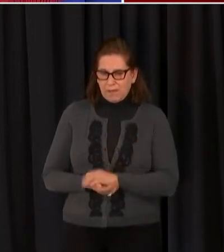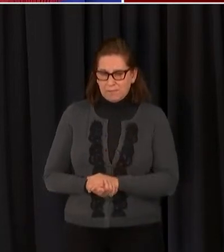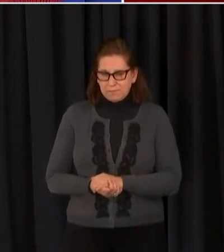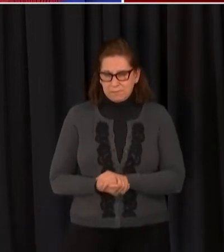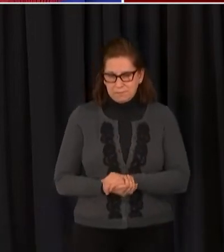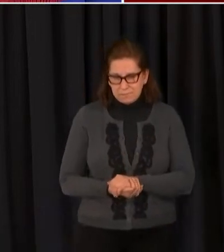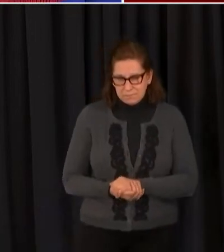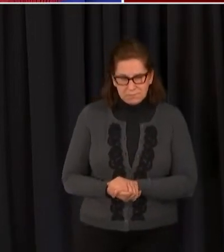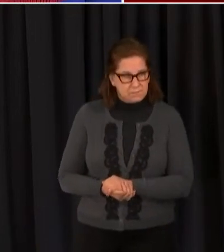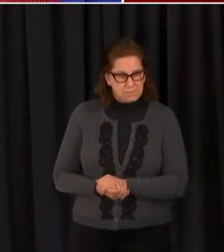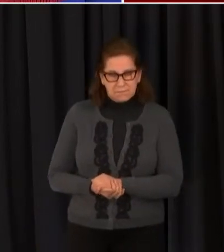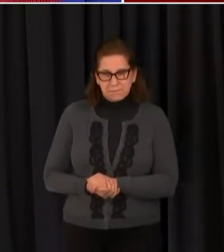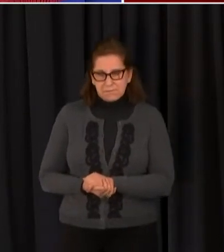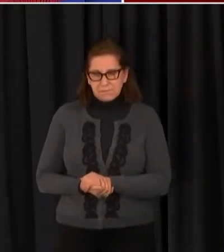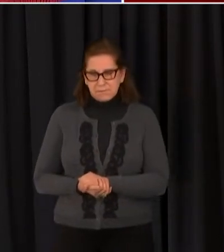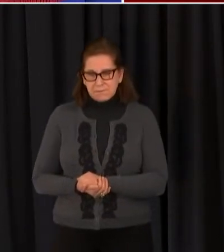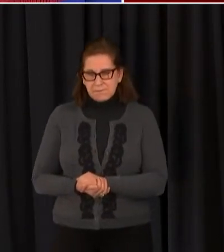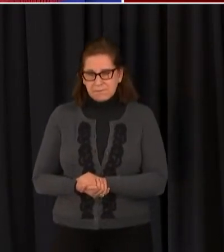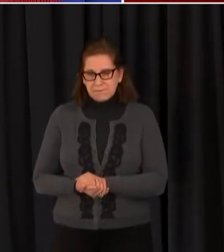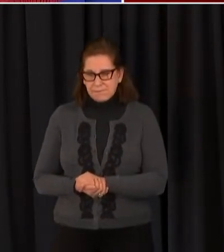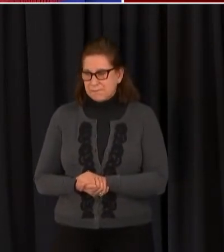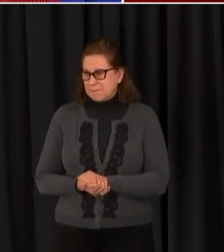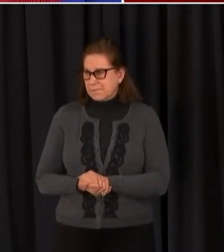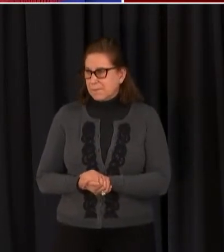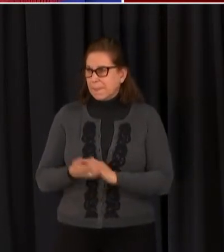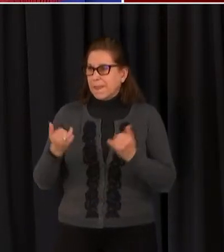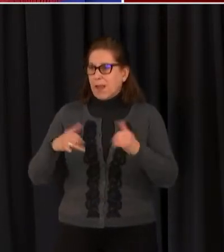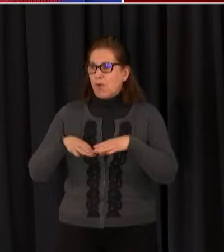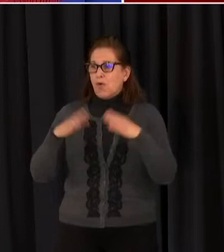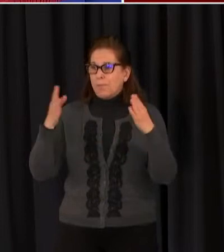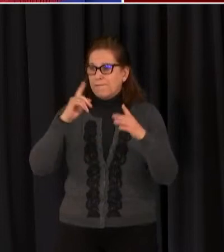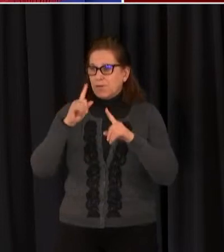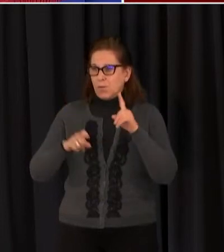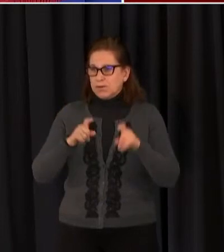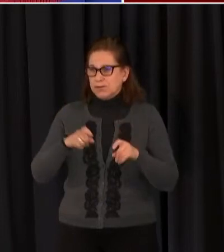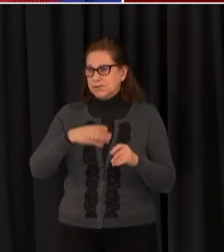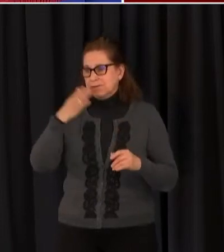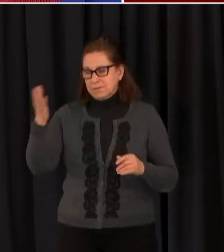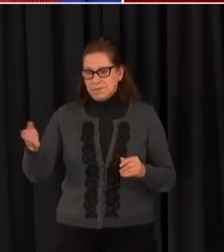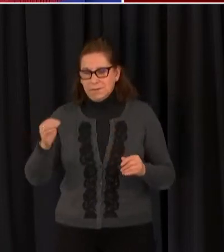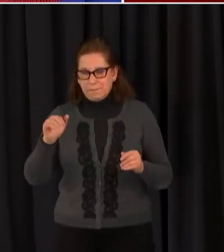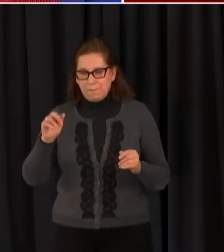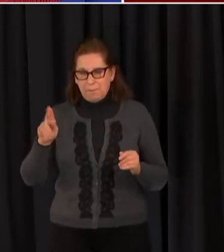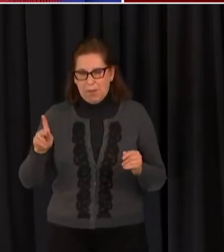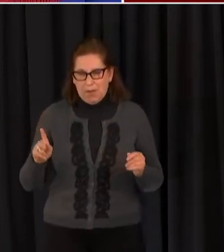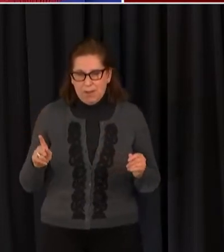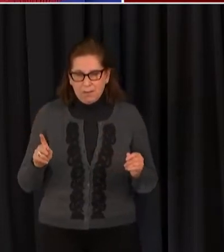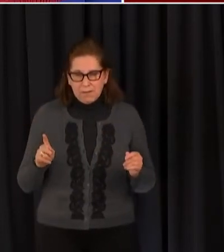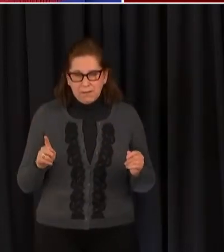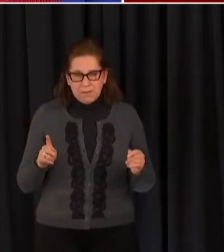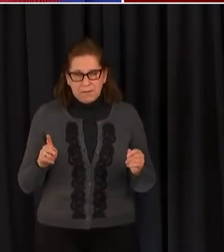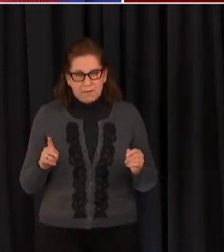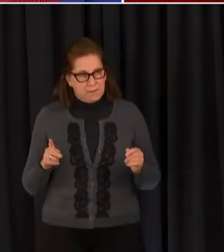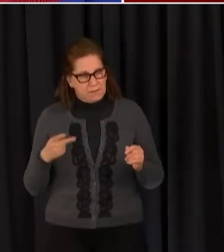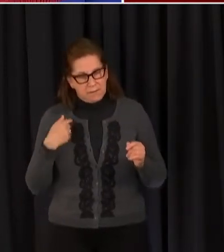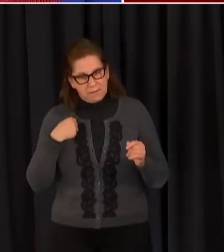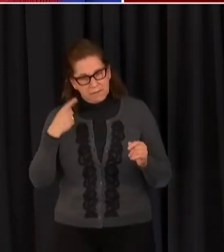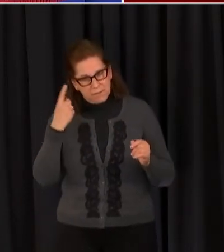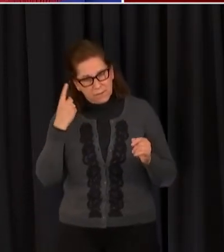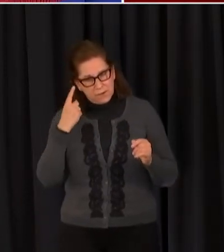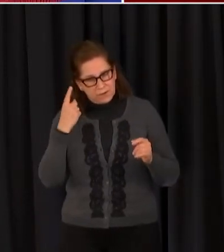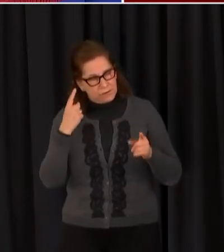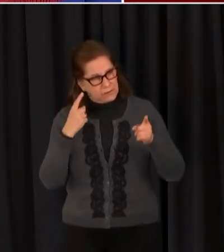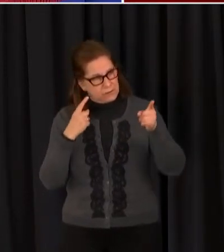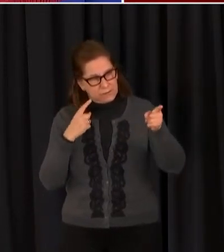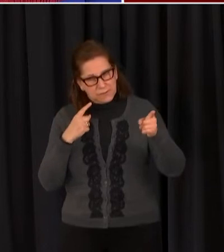here that you're... There is a lot. I'm sorry to talk so long. That's okay, but I'm just wondering if you could just kind of sum up like the